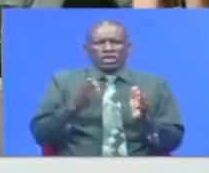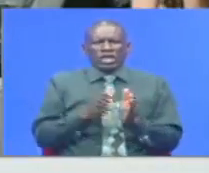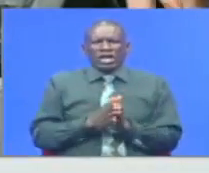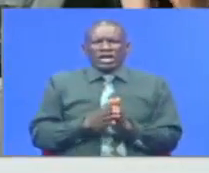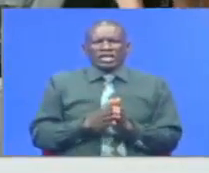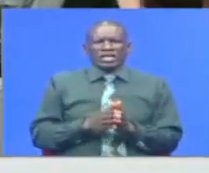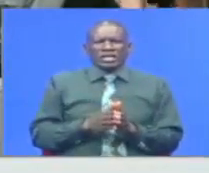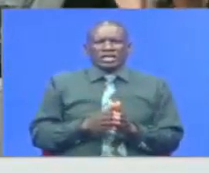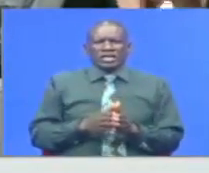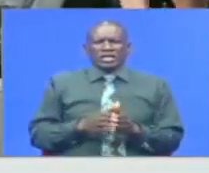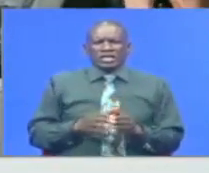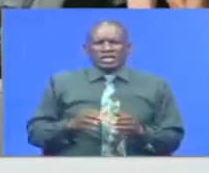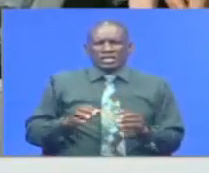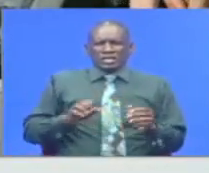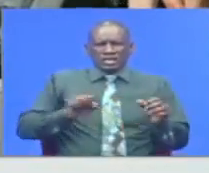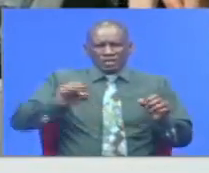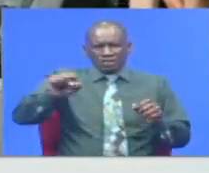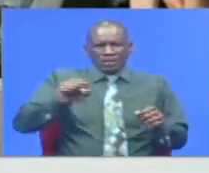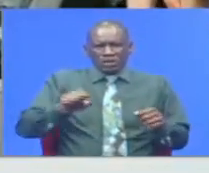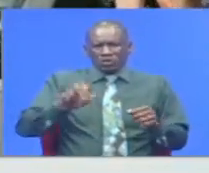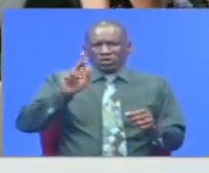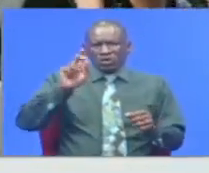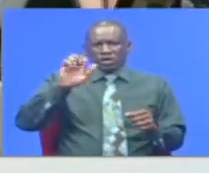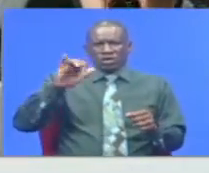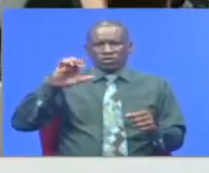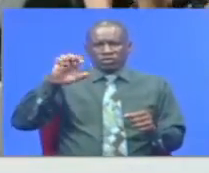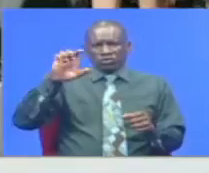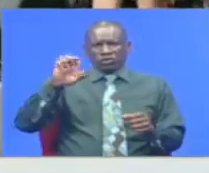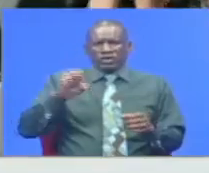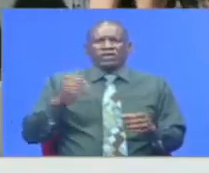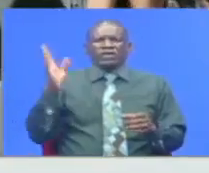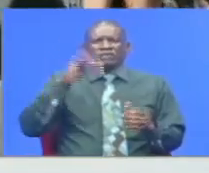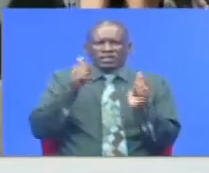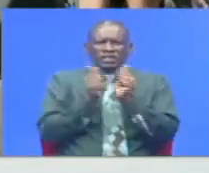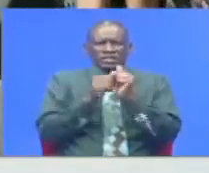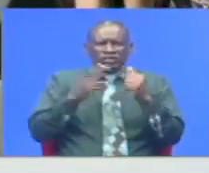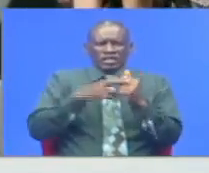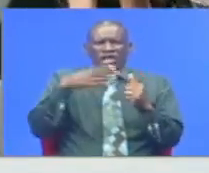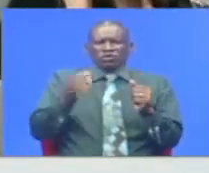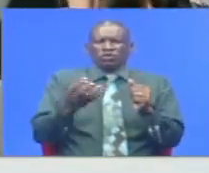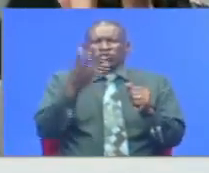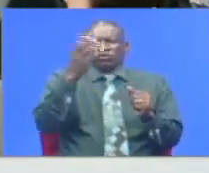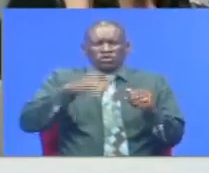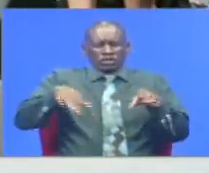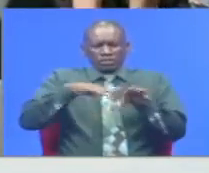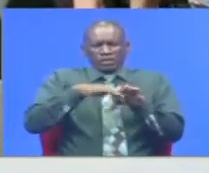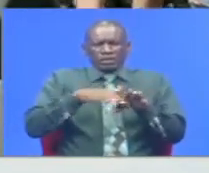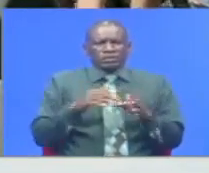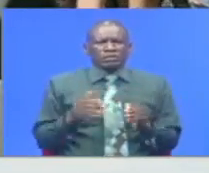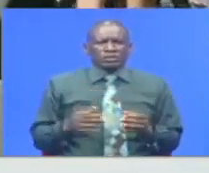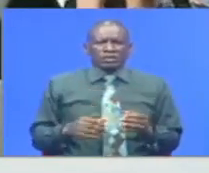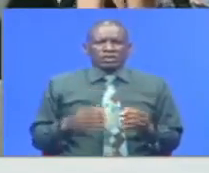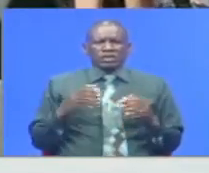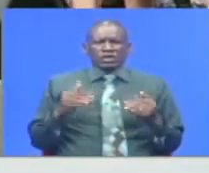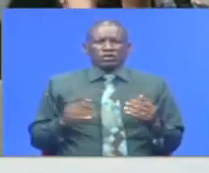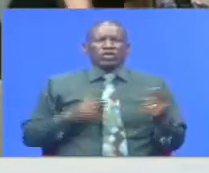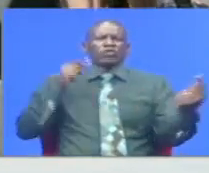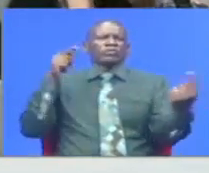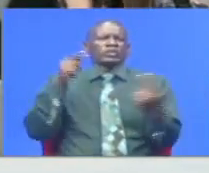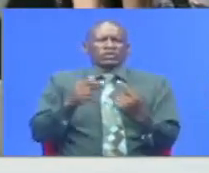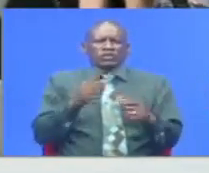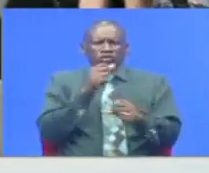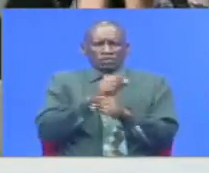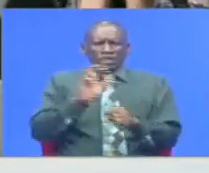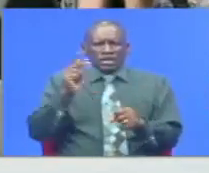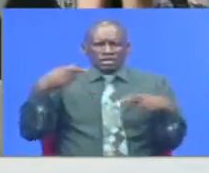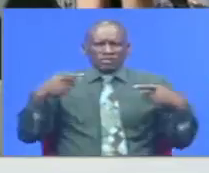pilot Kanyoi Mwikia finished 17th out of a total 40 participants in the male category. The objective is to see Kenya make it to